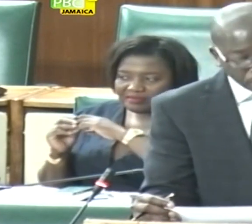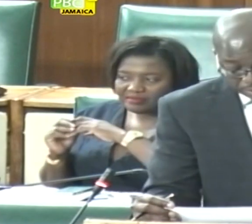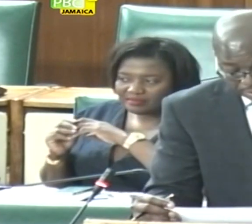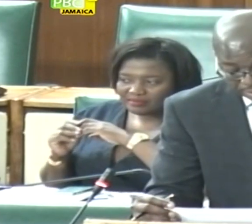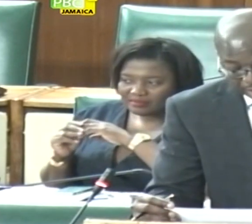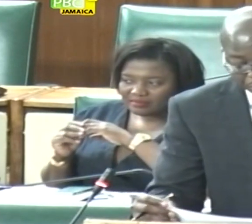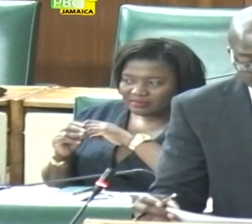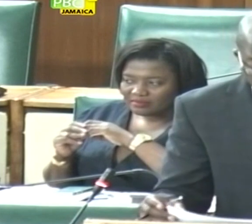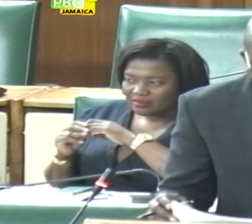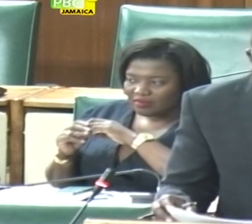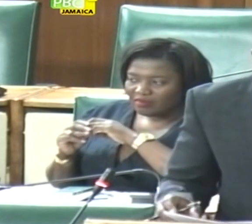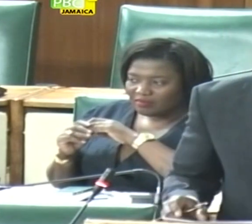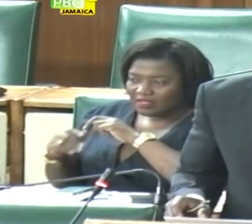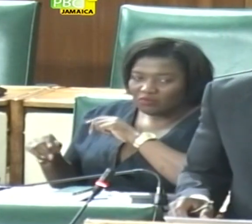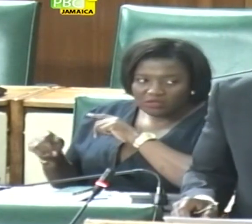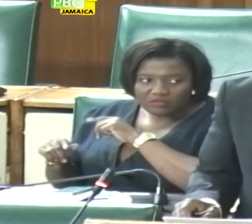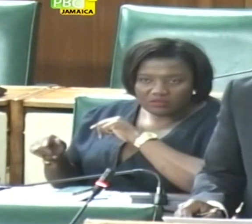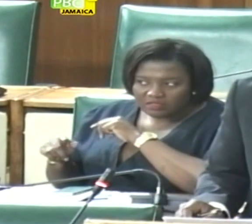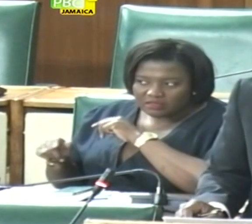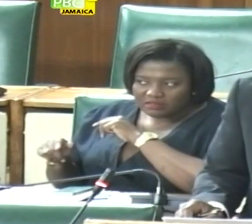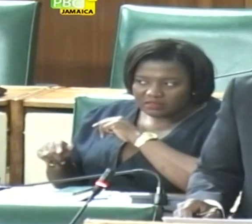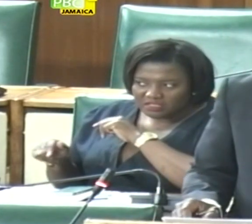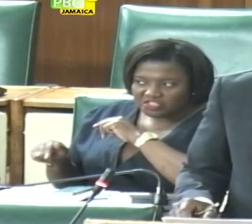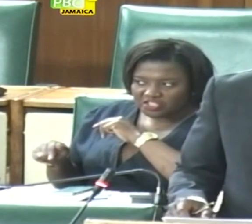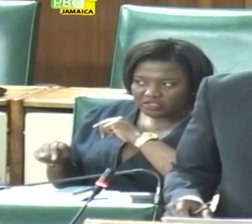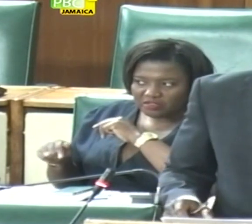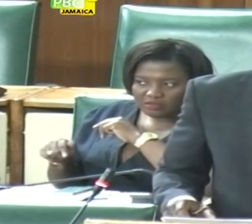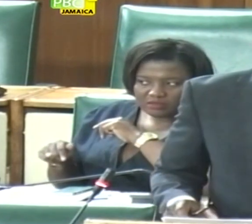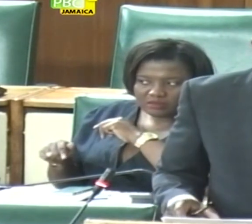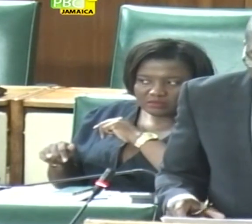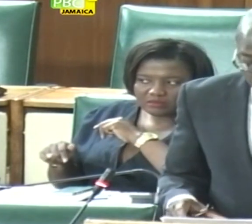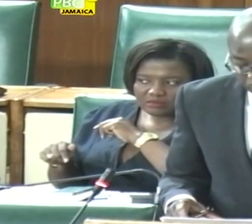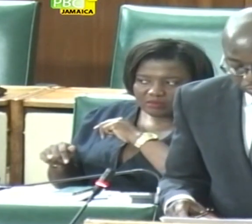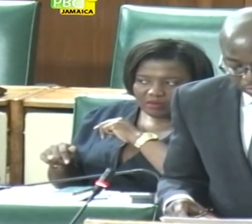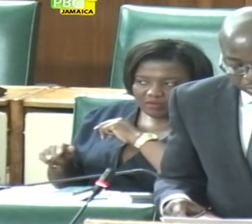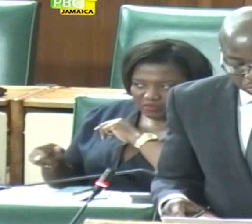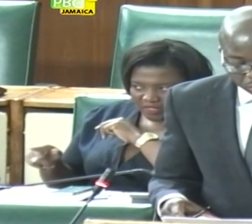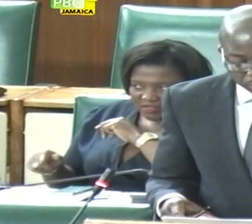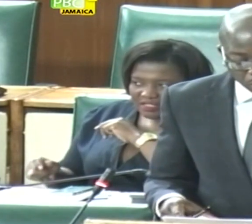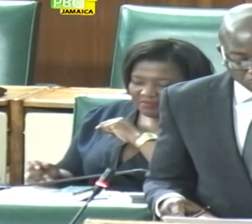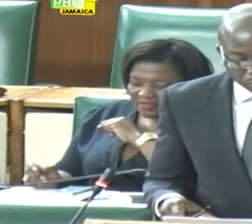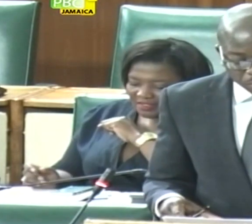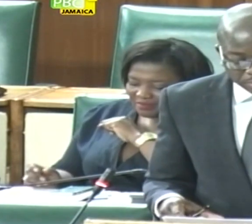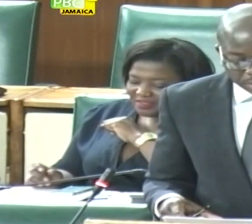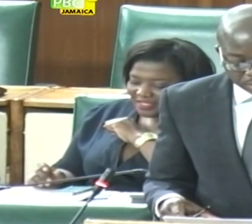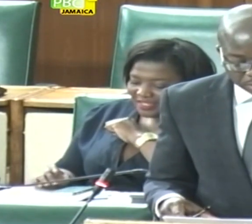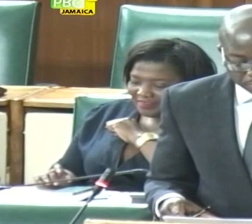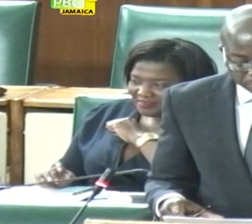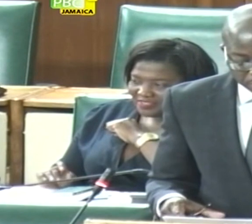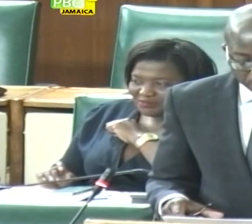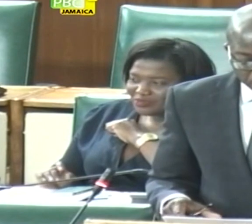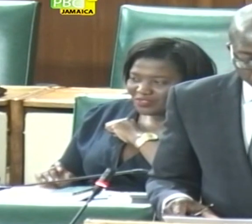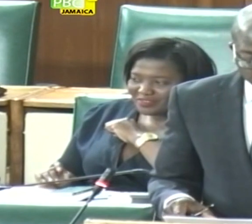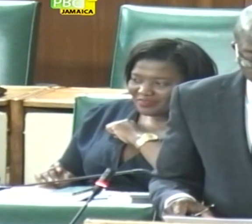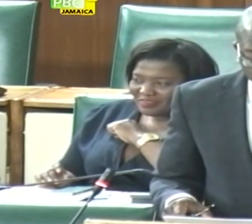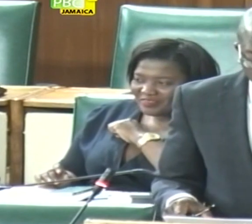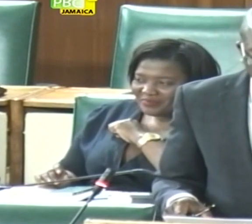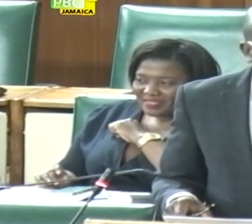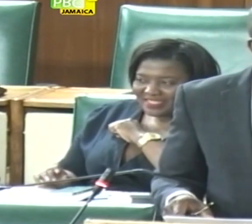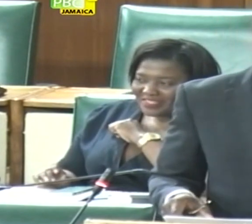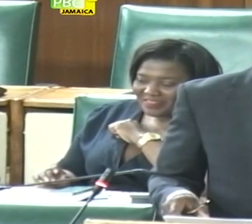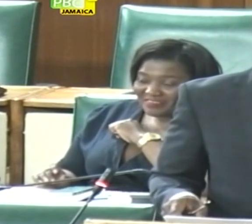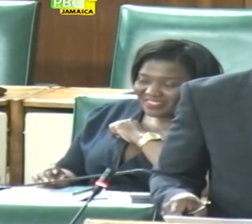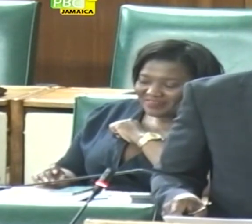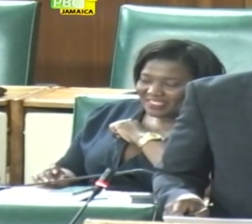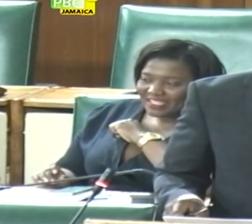order a new relevant concession period subject to affirmative resolution of the House of Representatives where the period for